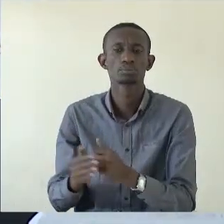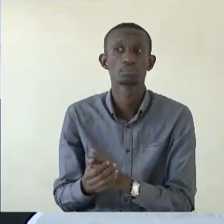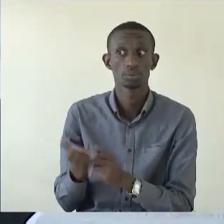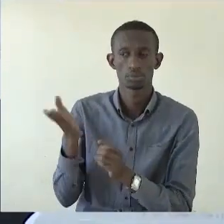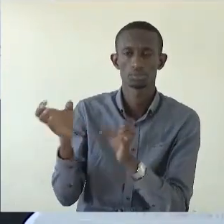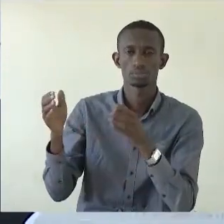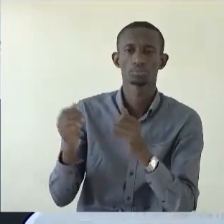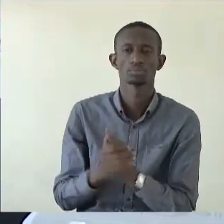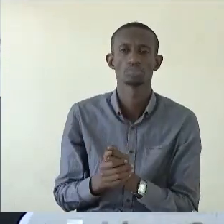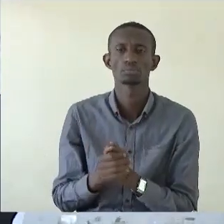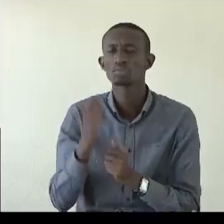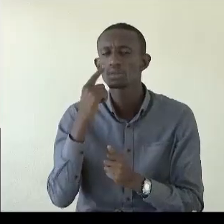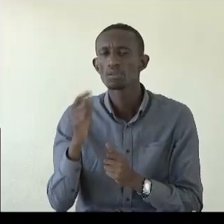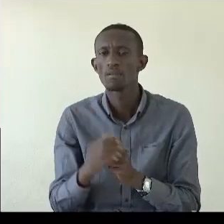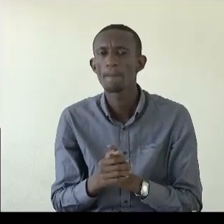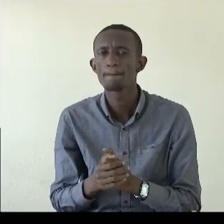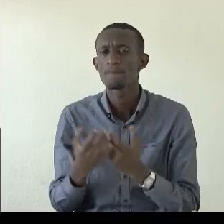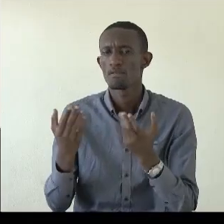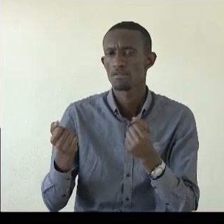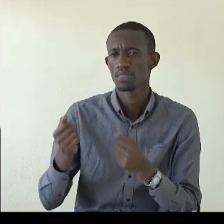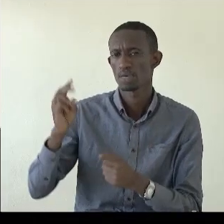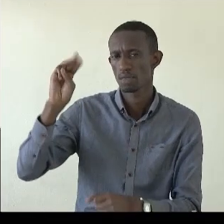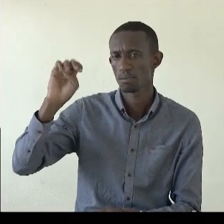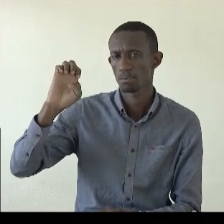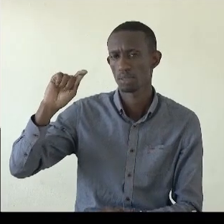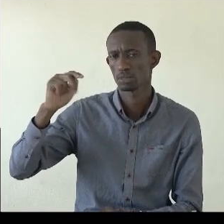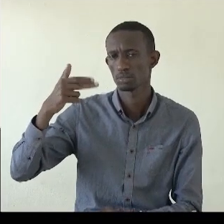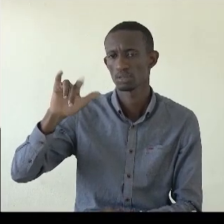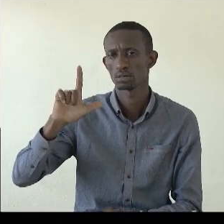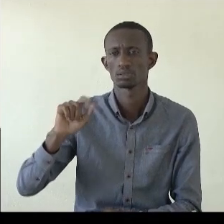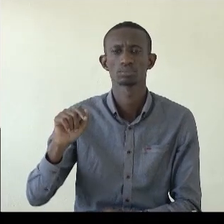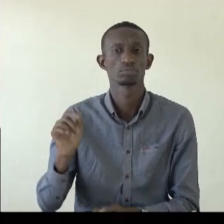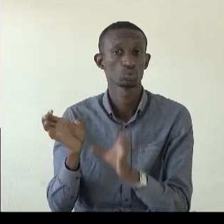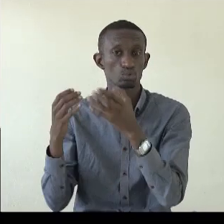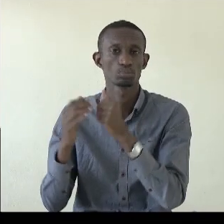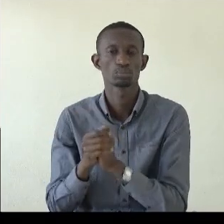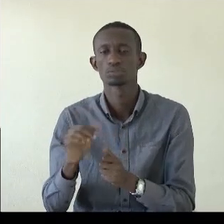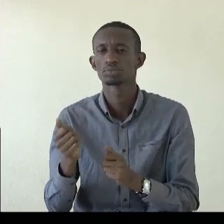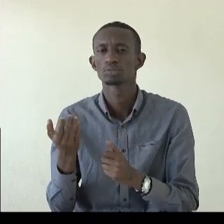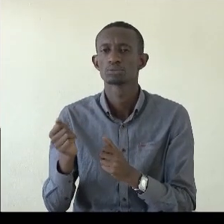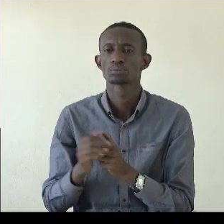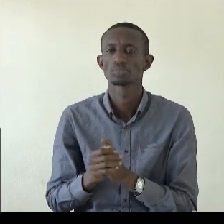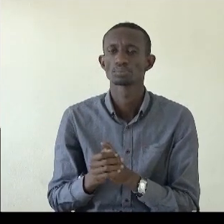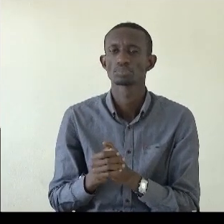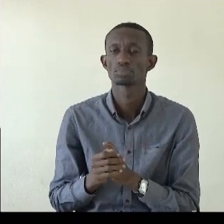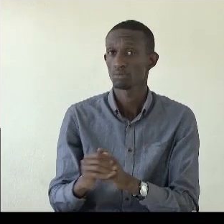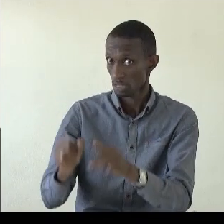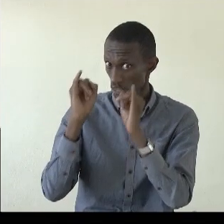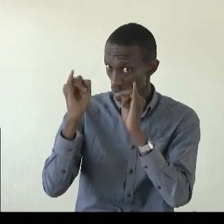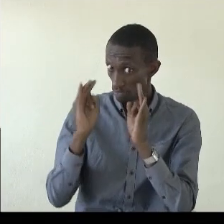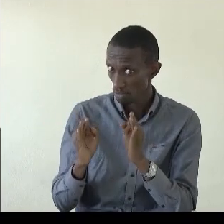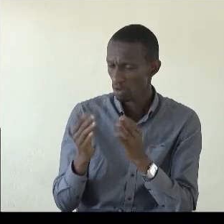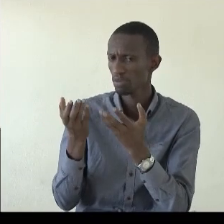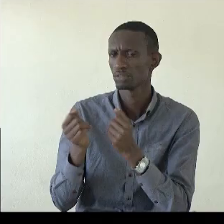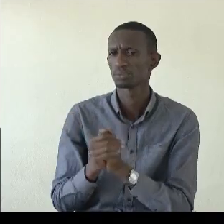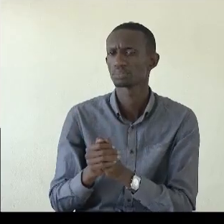that one, we have the methyl group, and then we have the bromine. So in this case, if we have the methyl group,